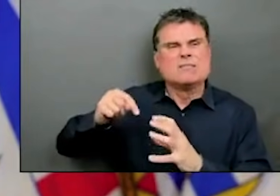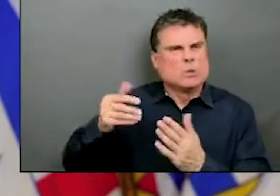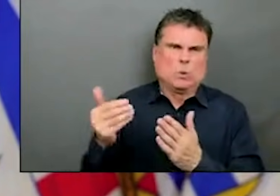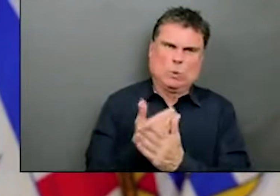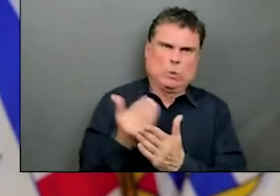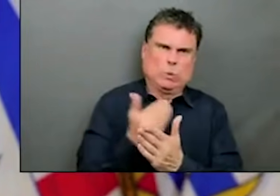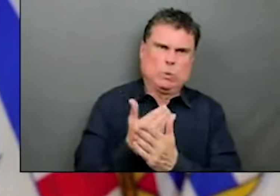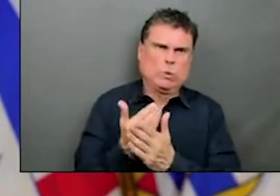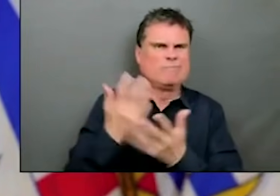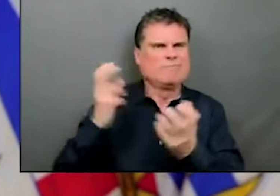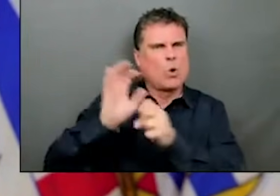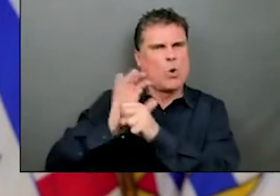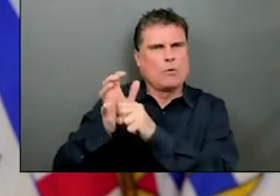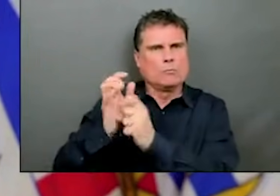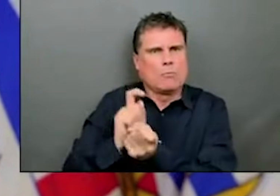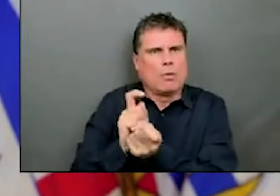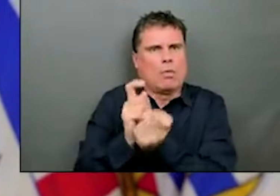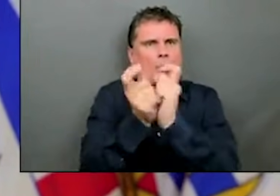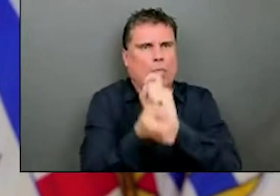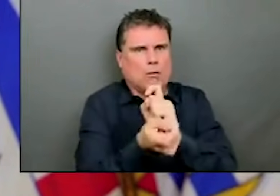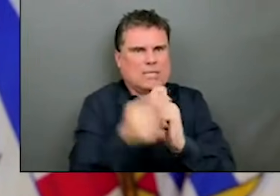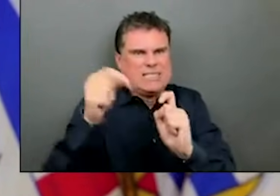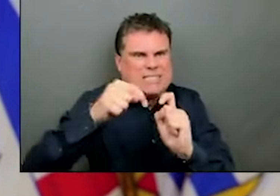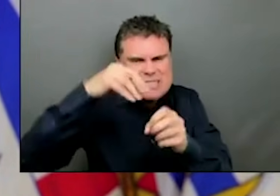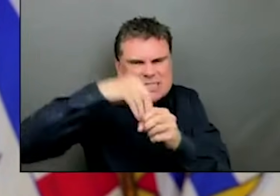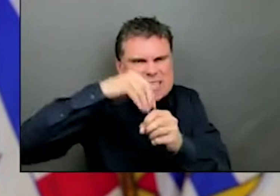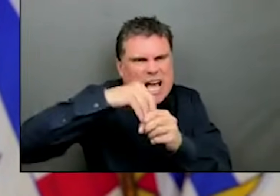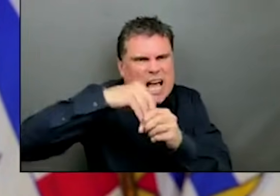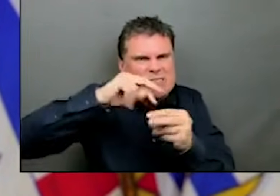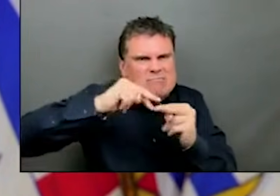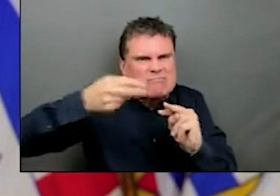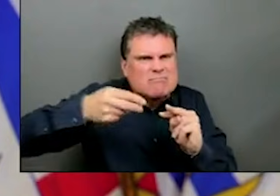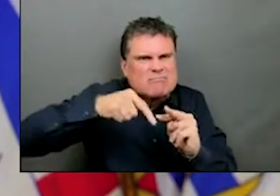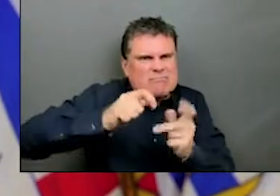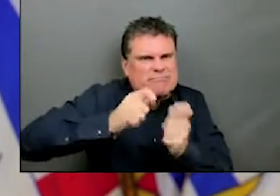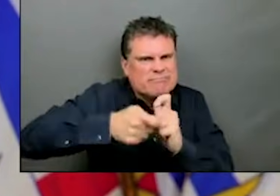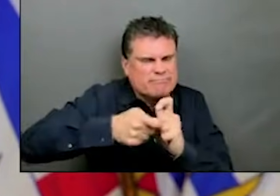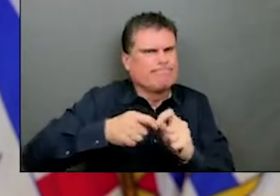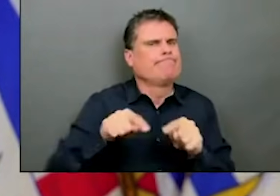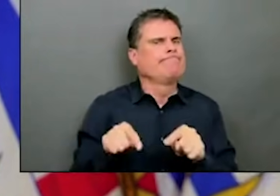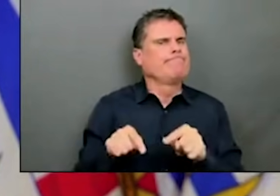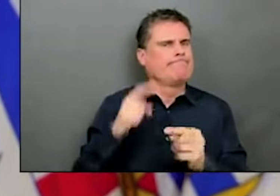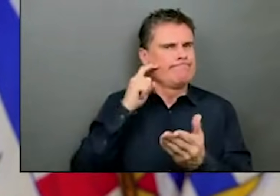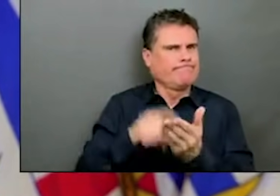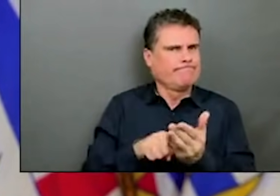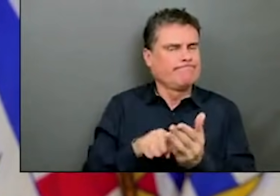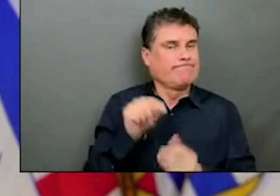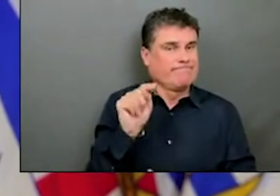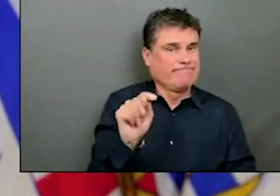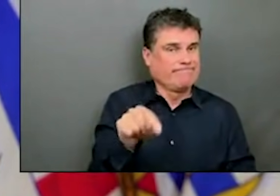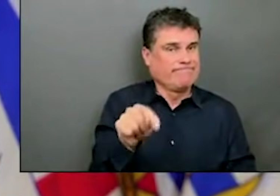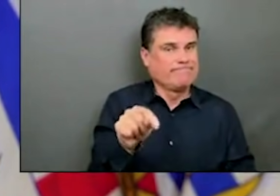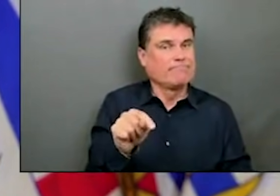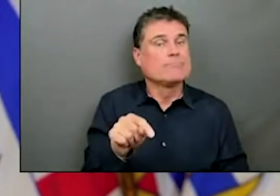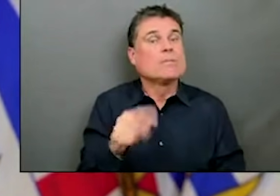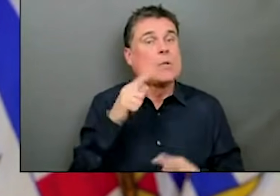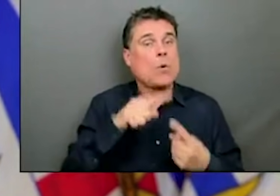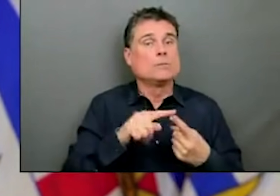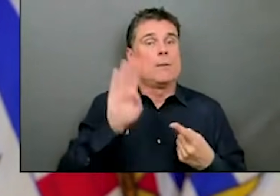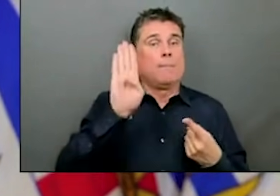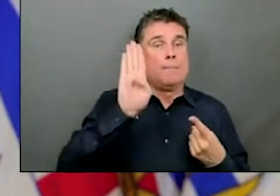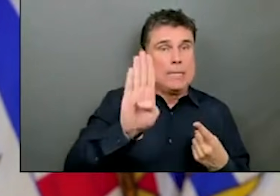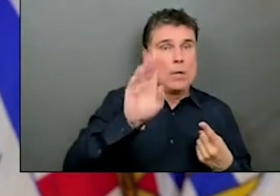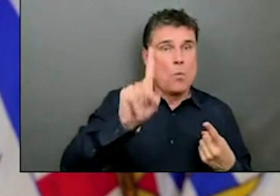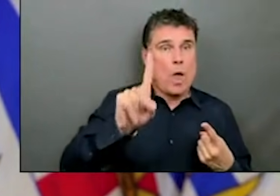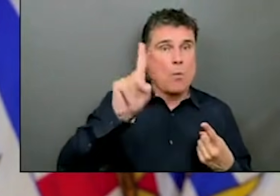different characteristics, and we're realizing that. The variant that we are seeing most commonly is the B117. We've